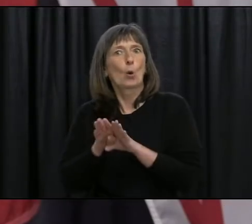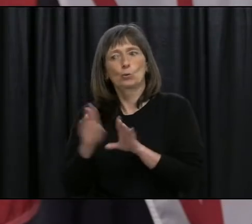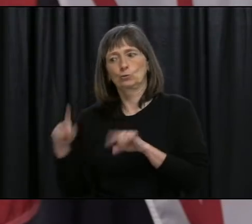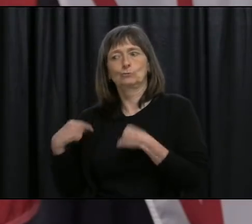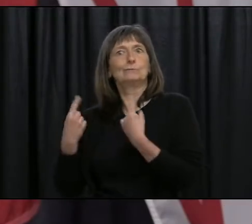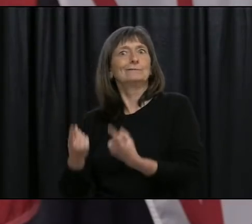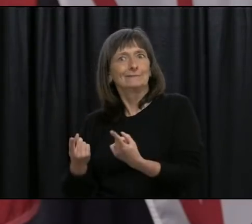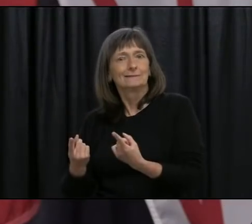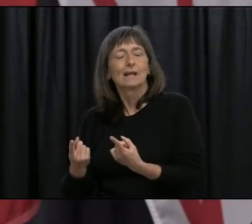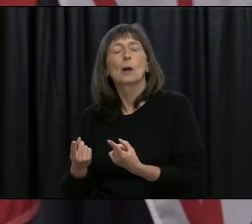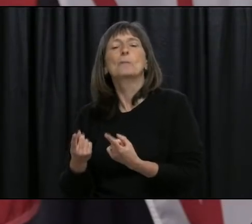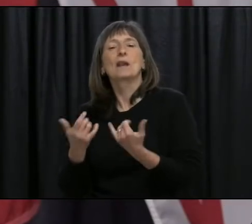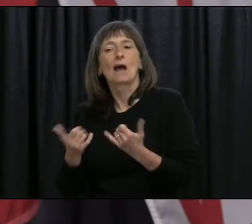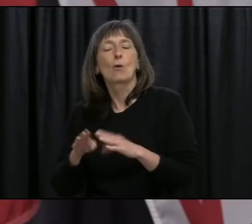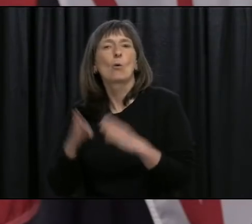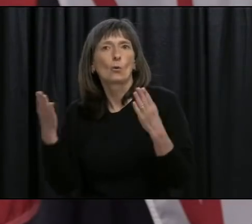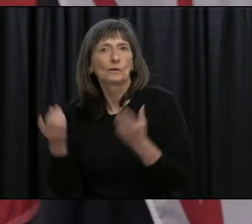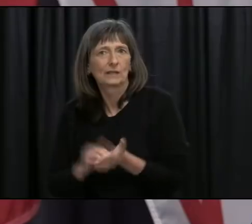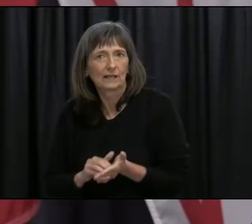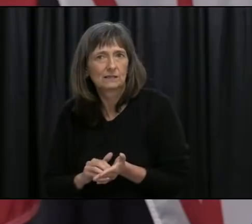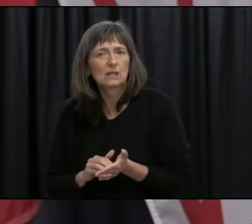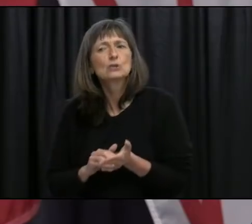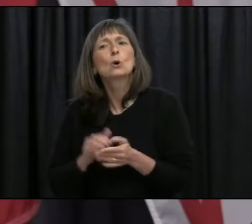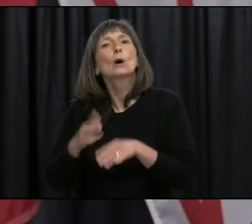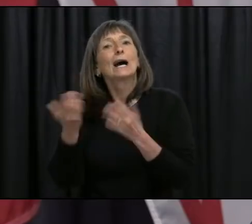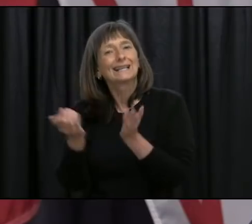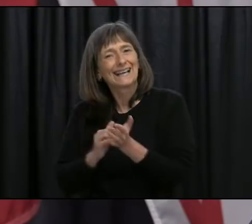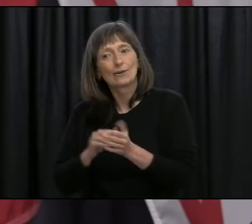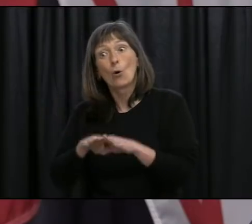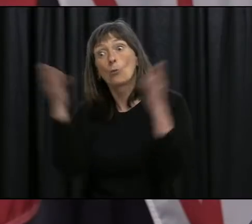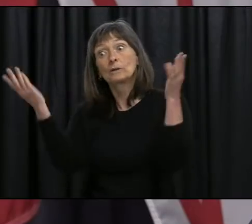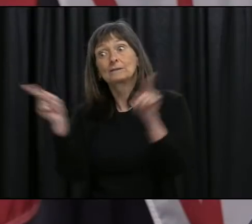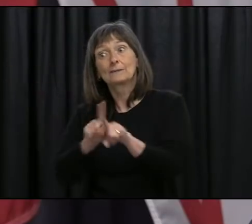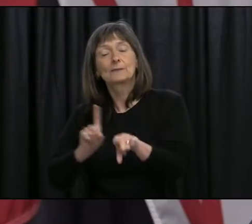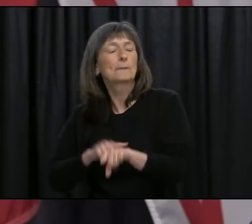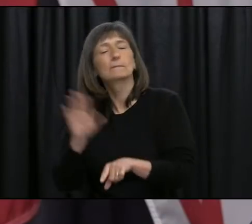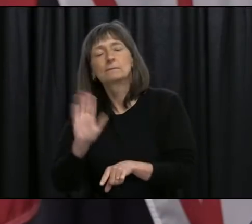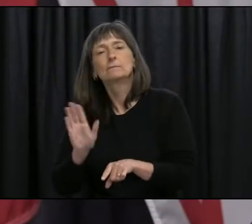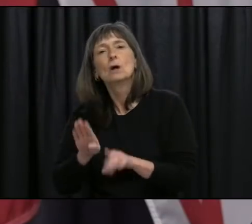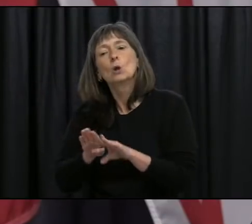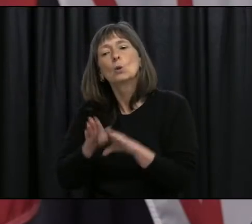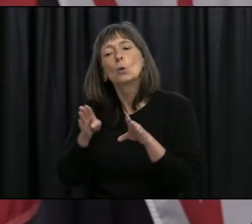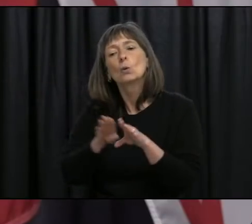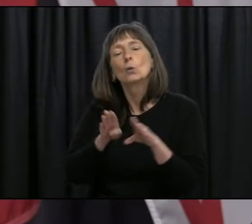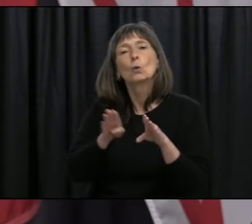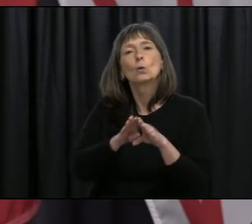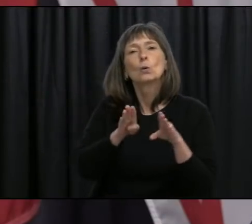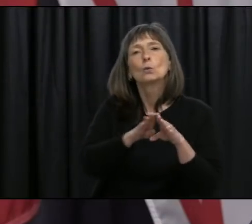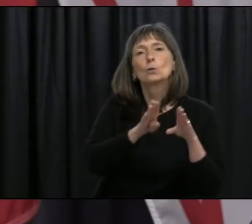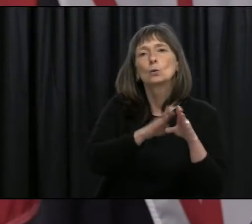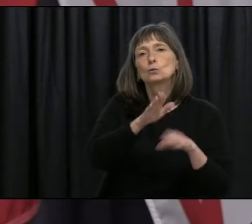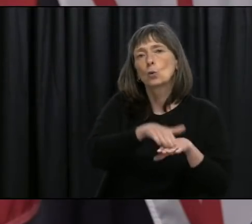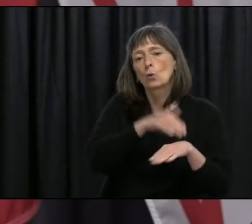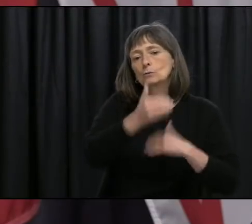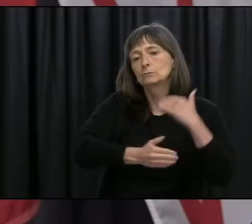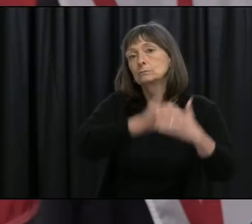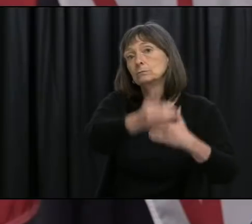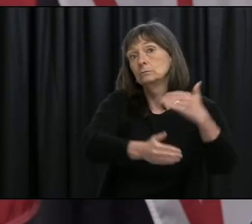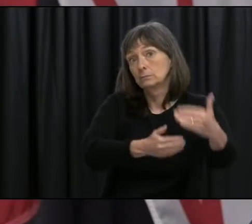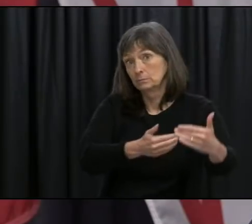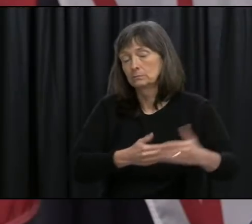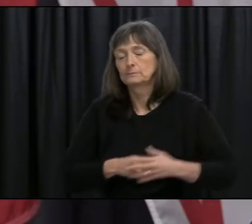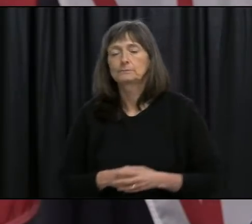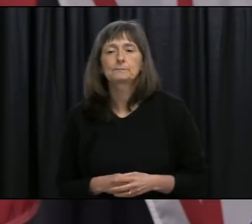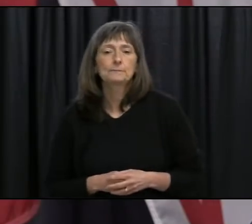onset of this pandemic. So it's a phased-in approach, as I've mentioned, for a number of in-person services currently